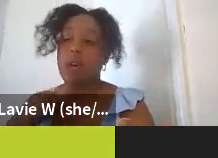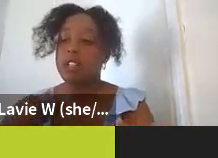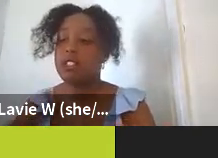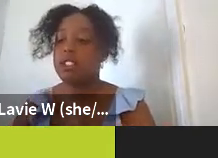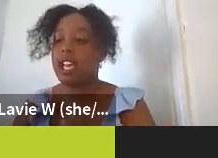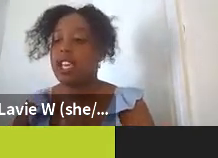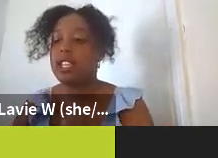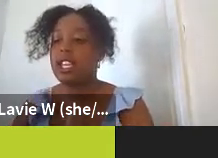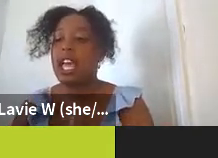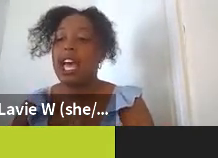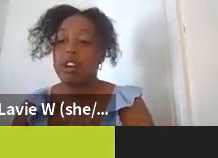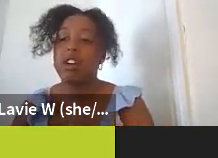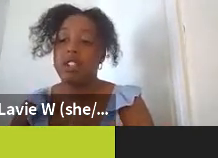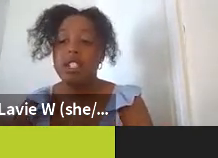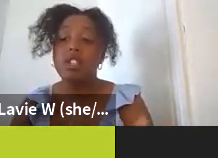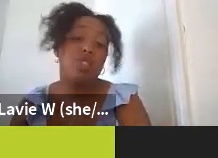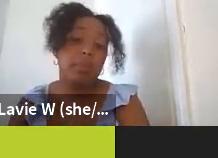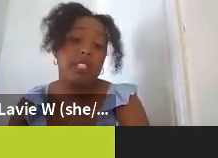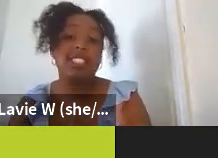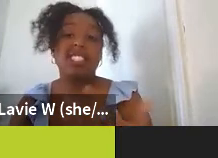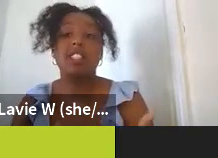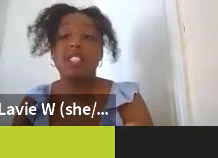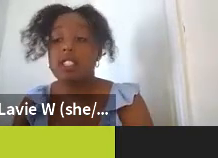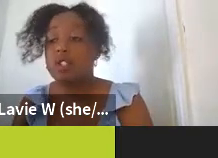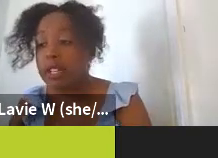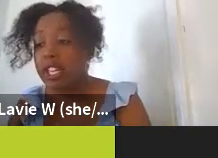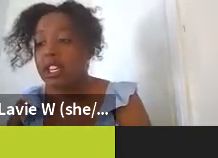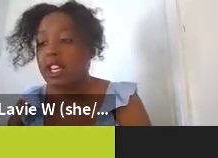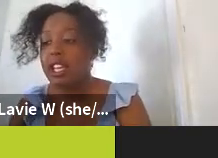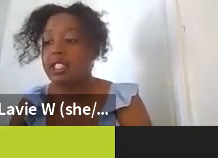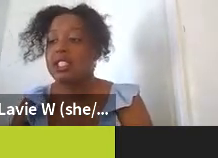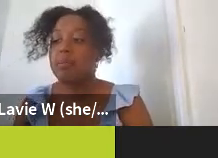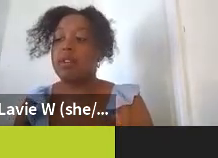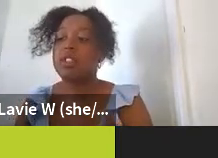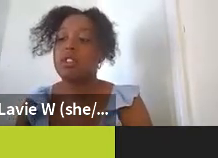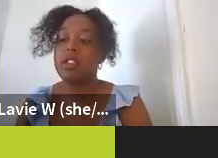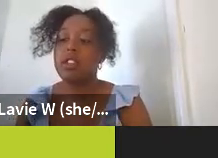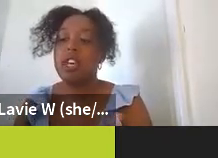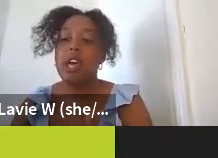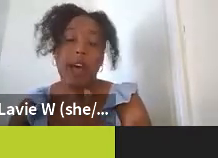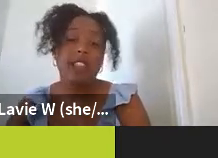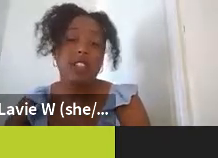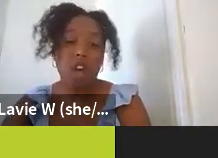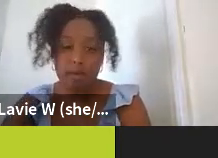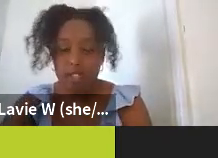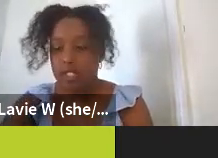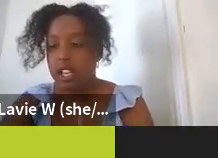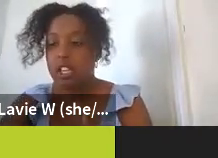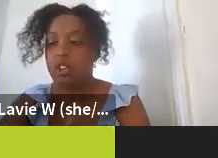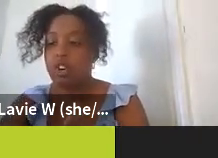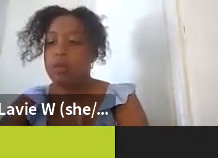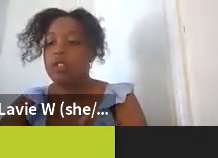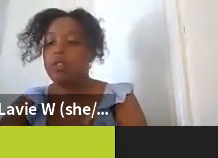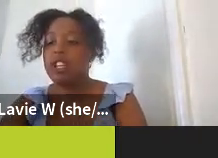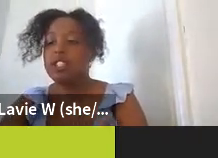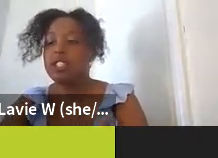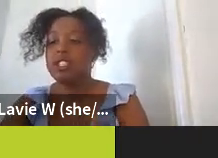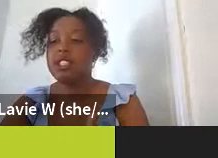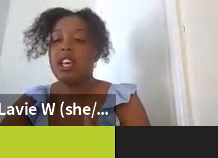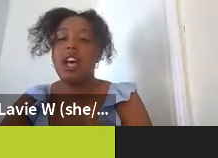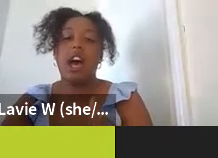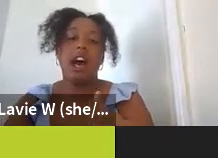from dominant society and are continued to be distinctly discriminated against and persecuted by the dominant society in Europe and the